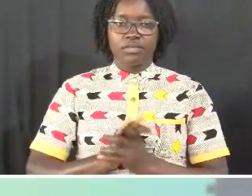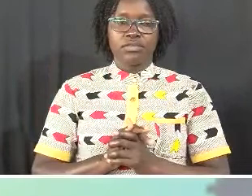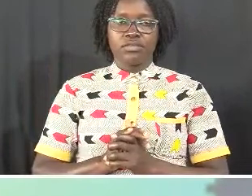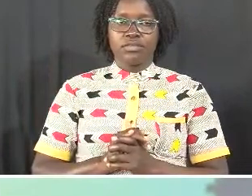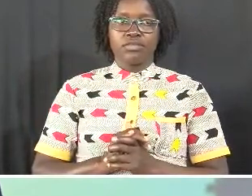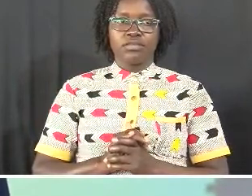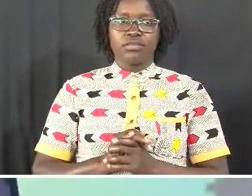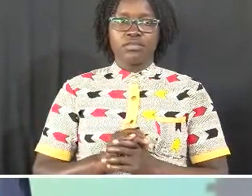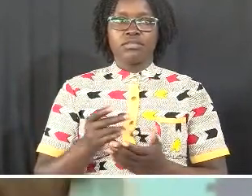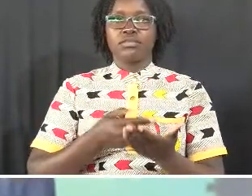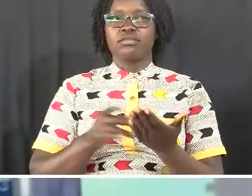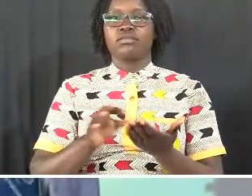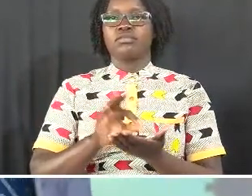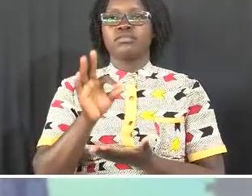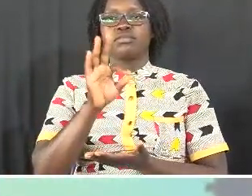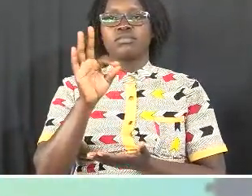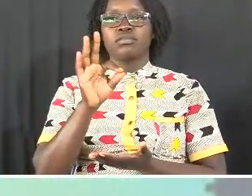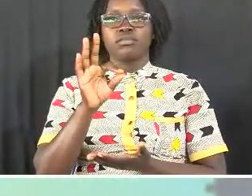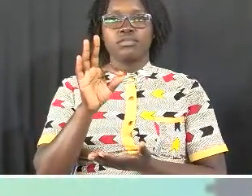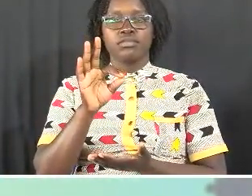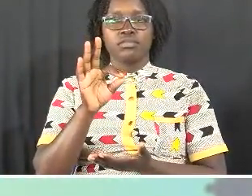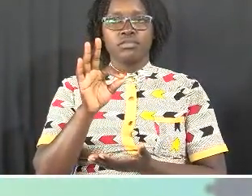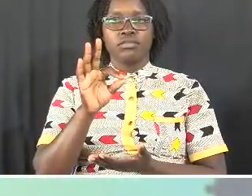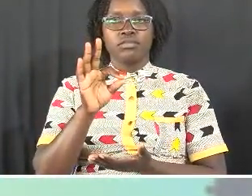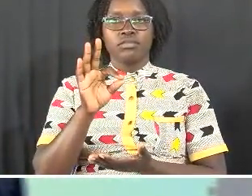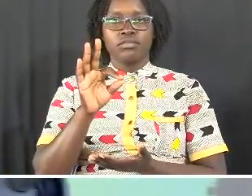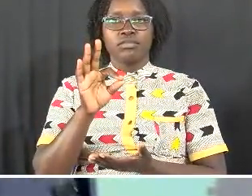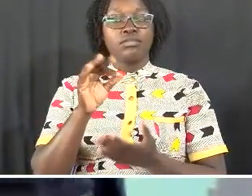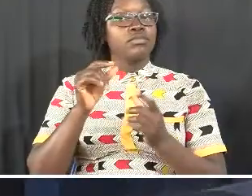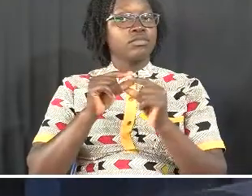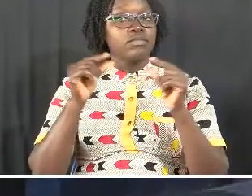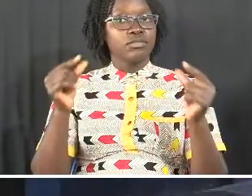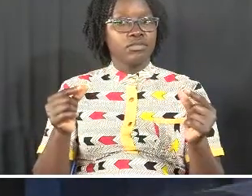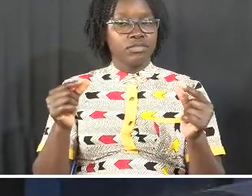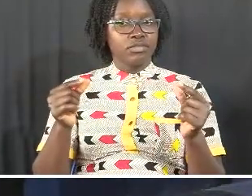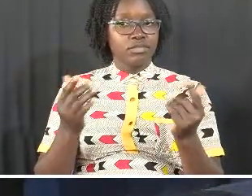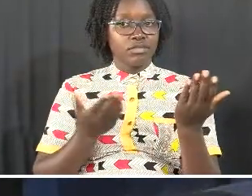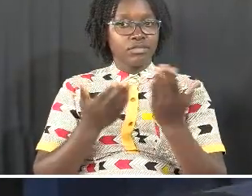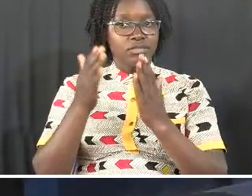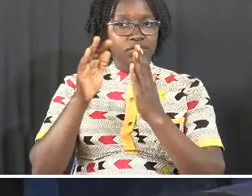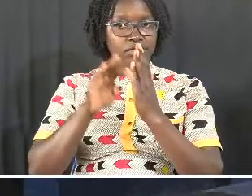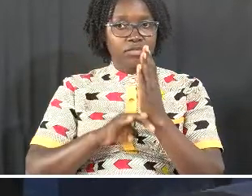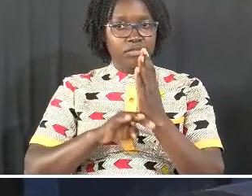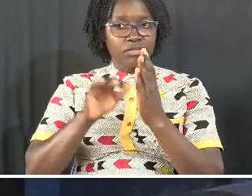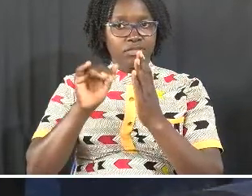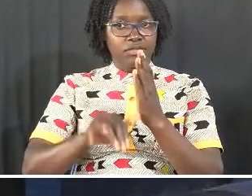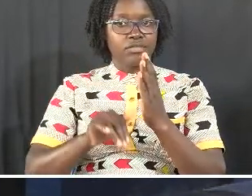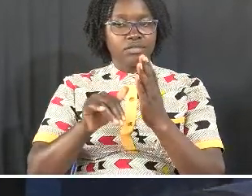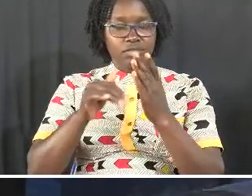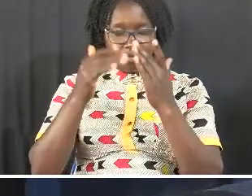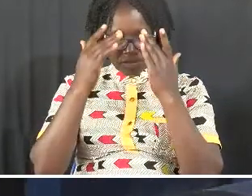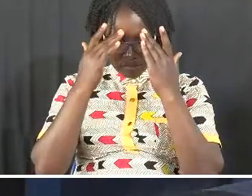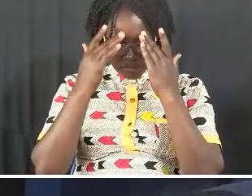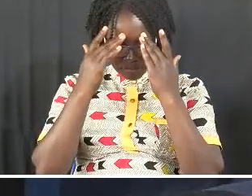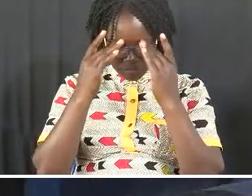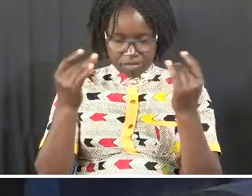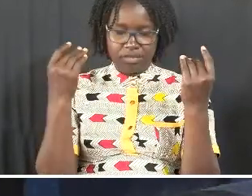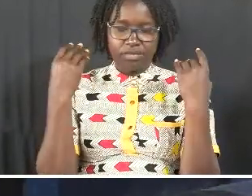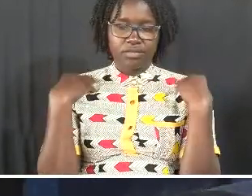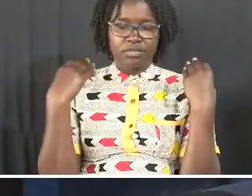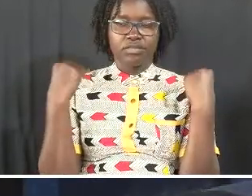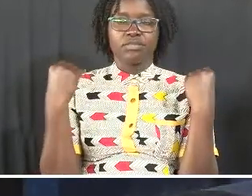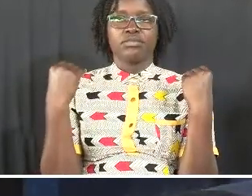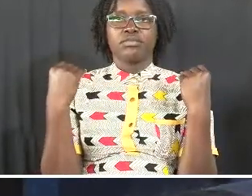Surrender to the Holy Spirit. That is the greatest stewardship that you can exercise. So he will